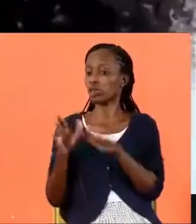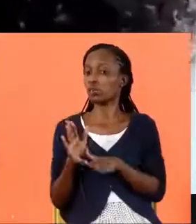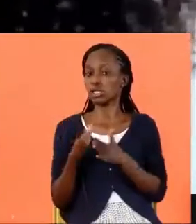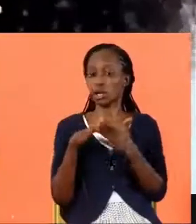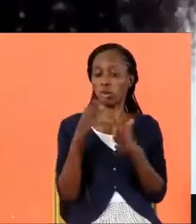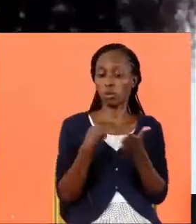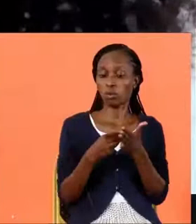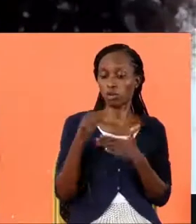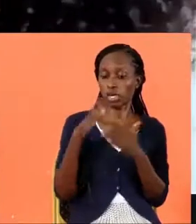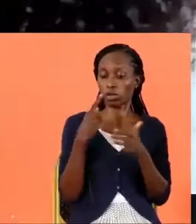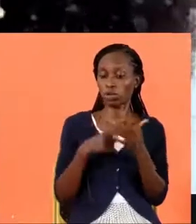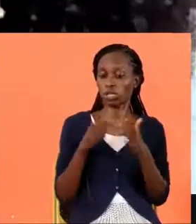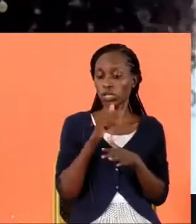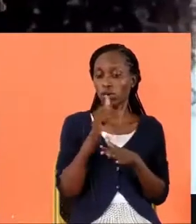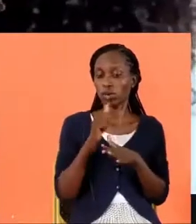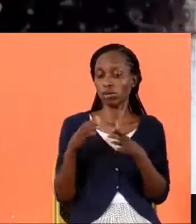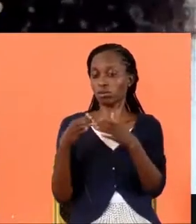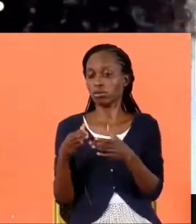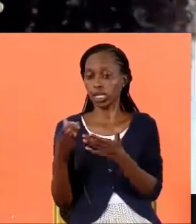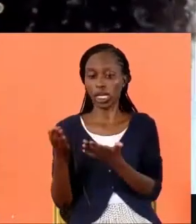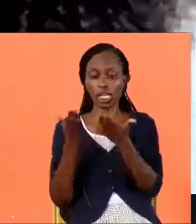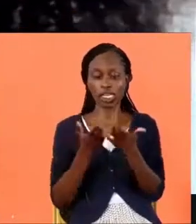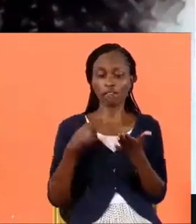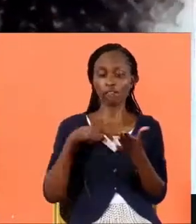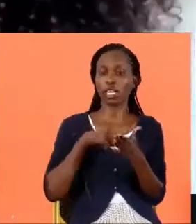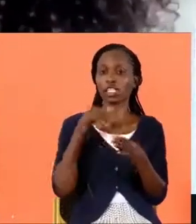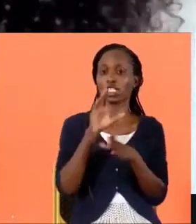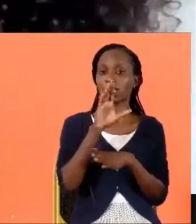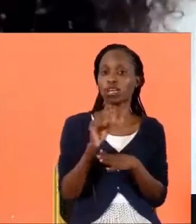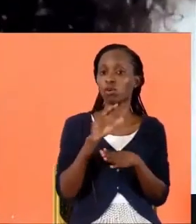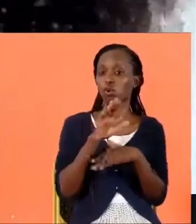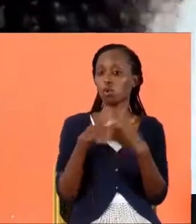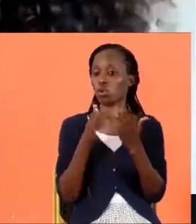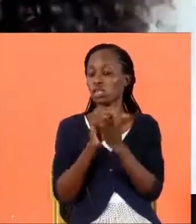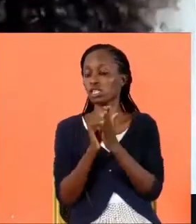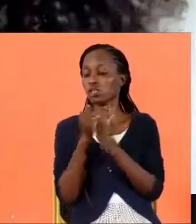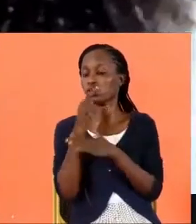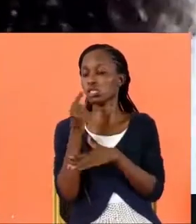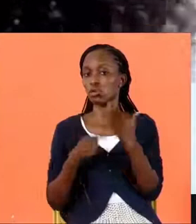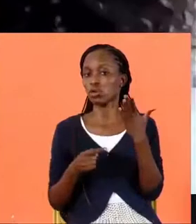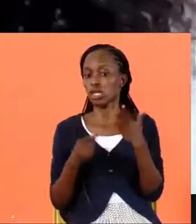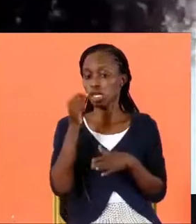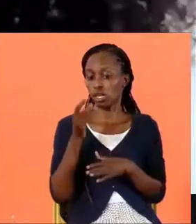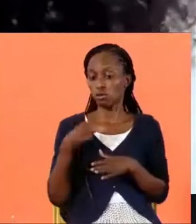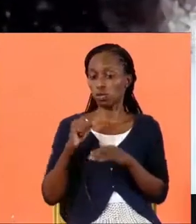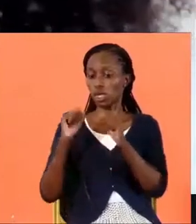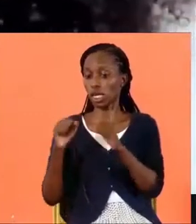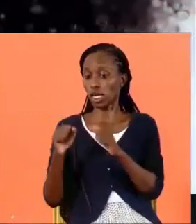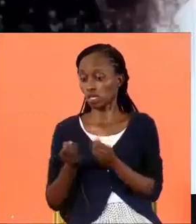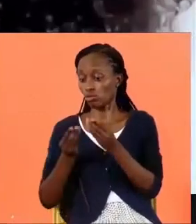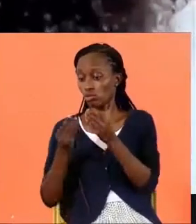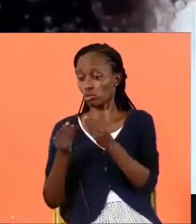that these private sector institutions are bringing into the continent. All of this to say that if we are able to address